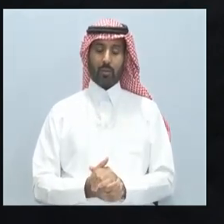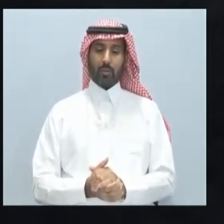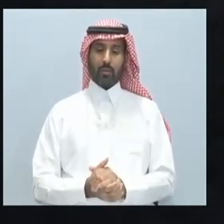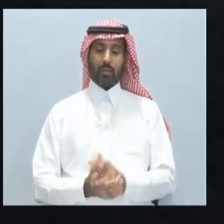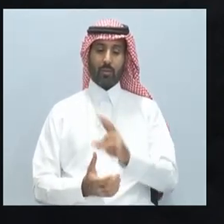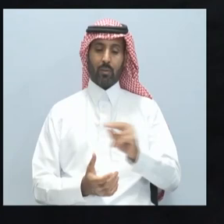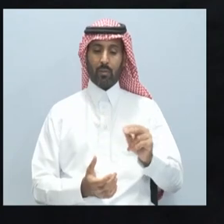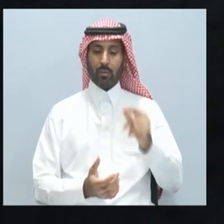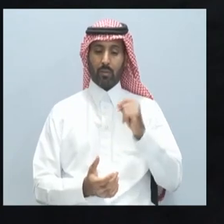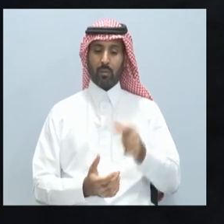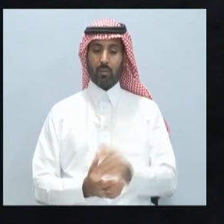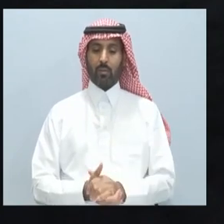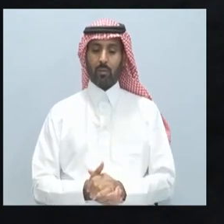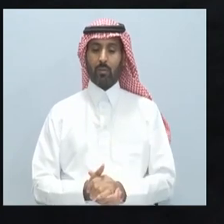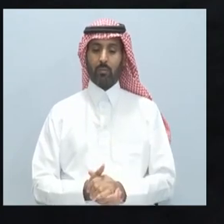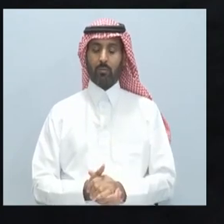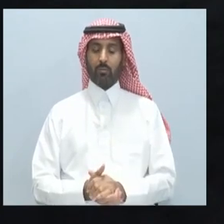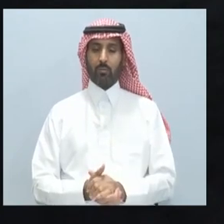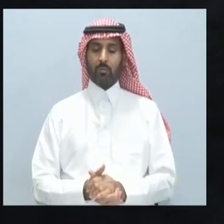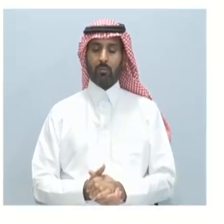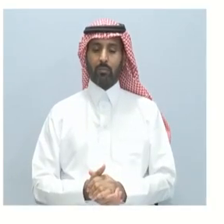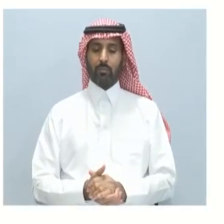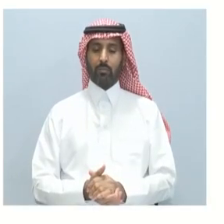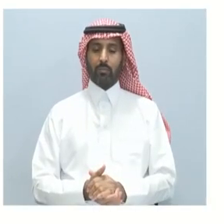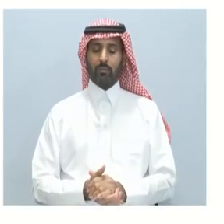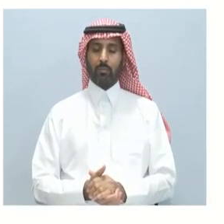the grandmother or the grandfather.